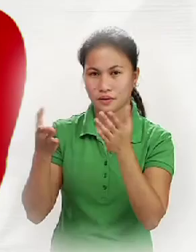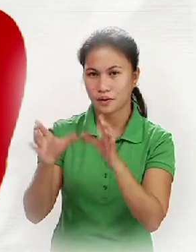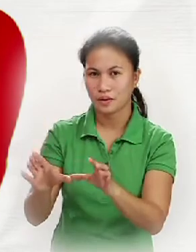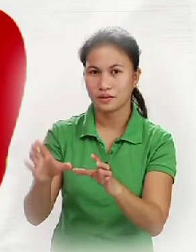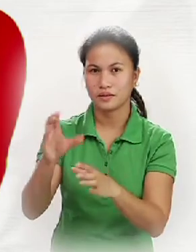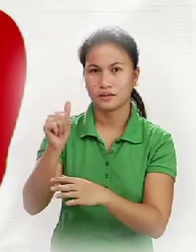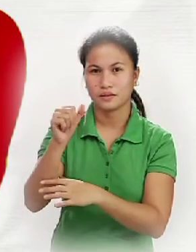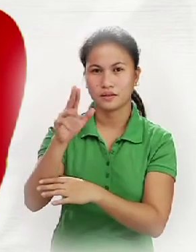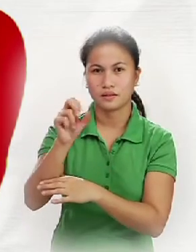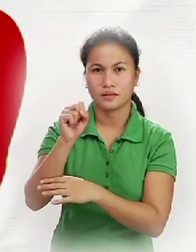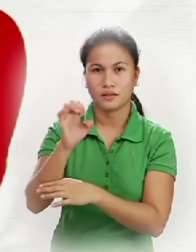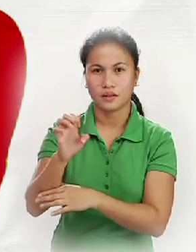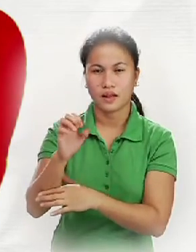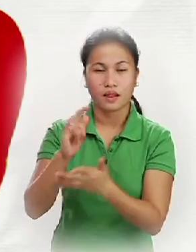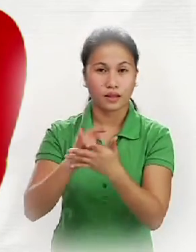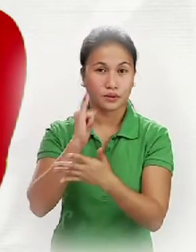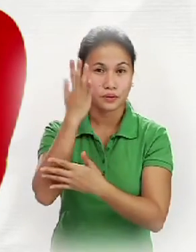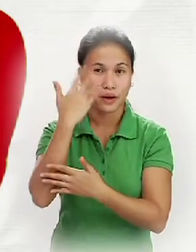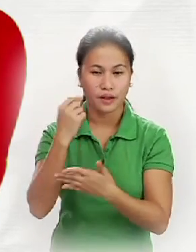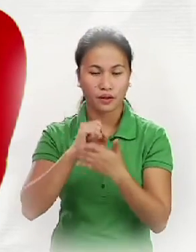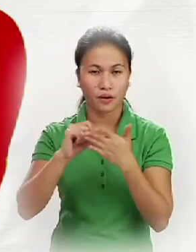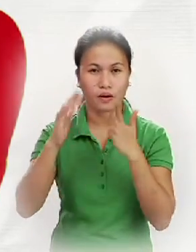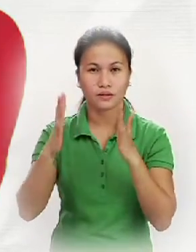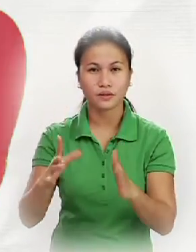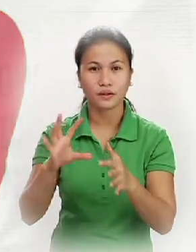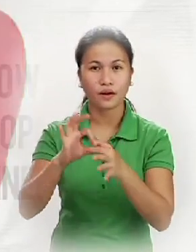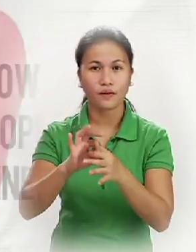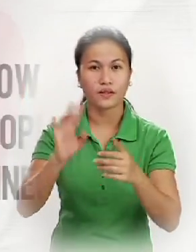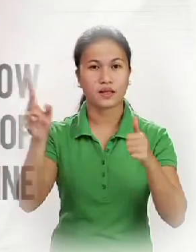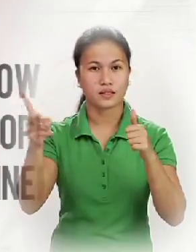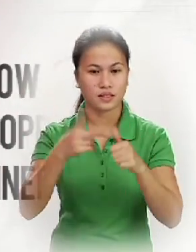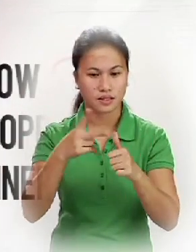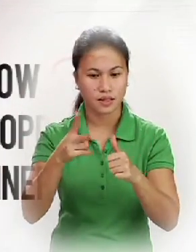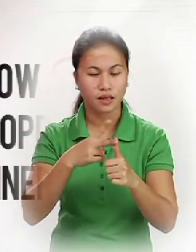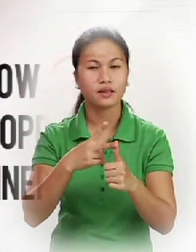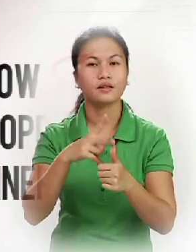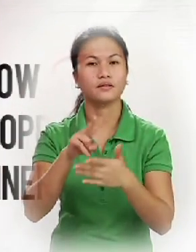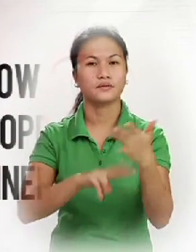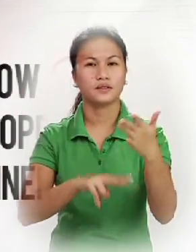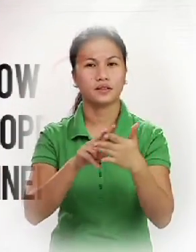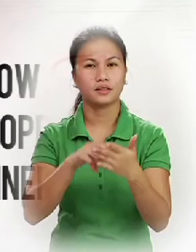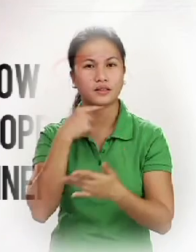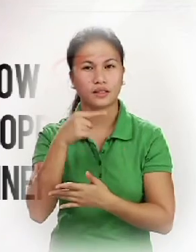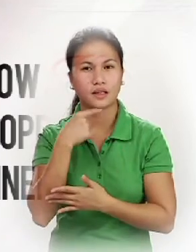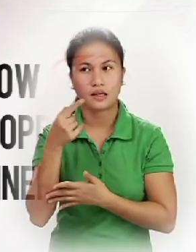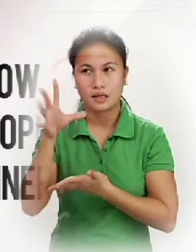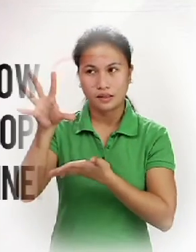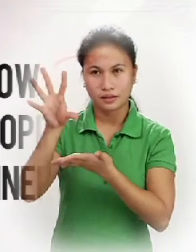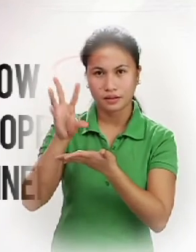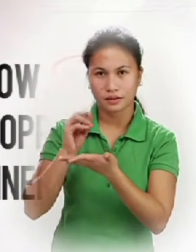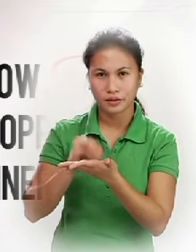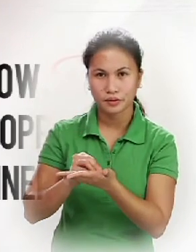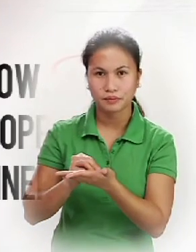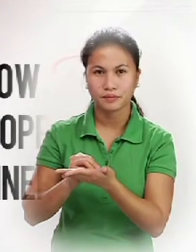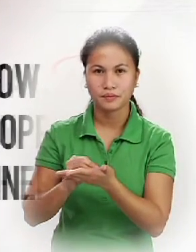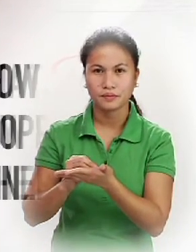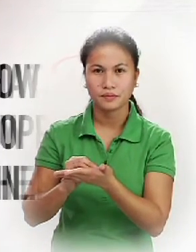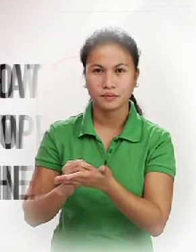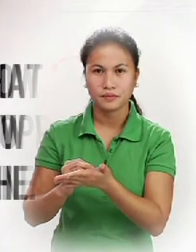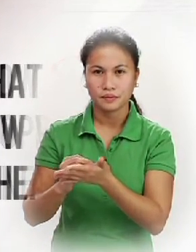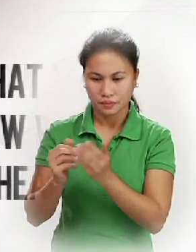That's why the author of the second reading says, imitate Him, journey with